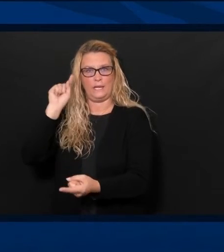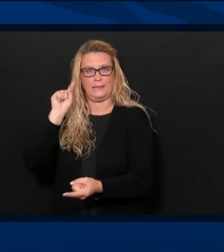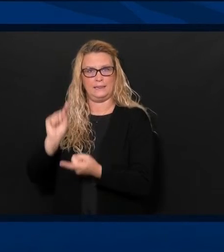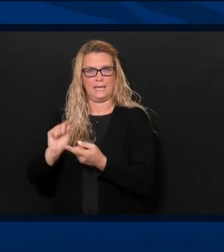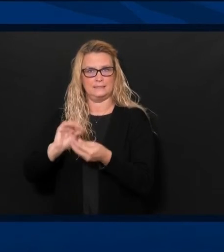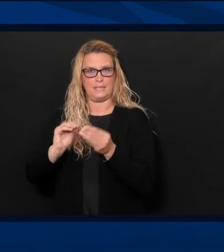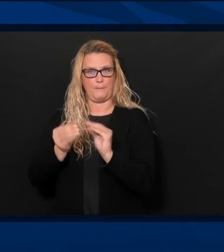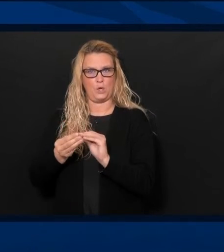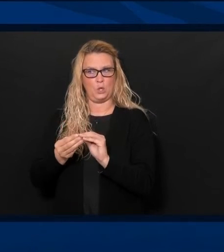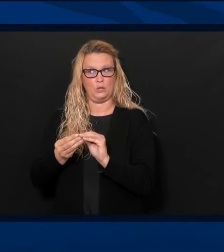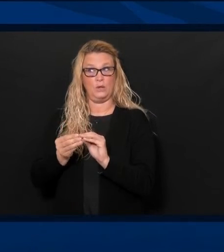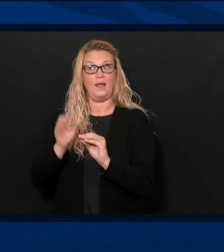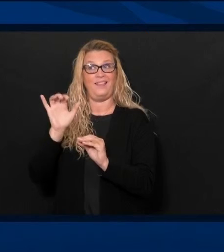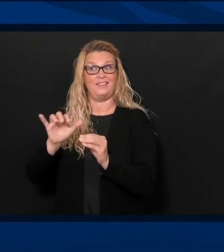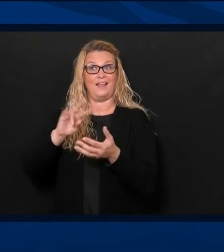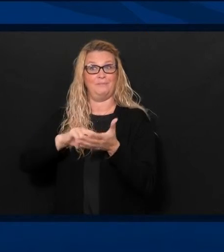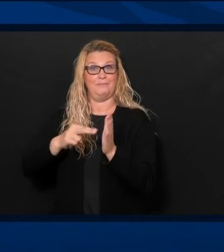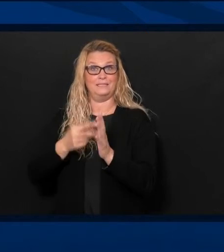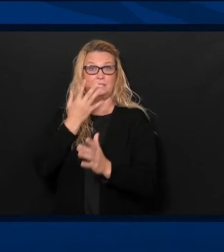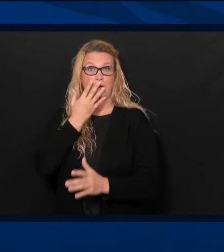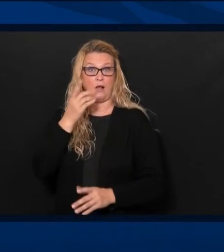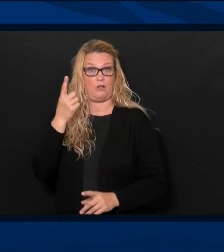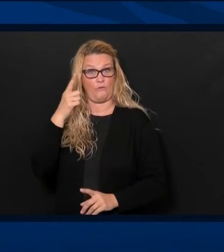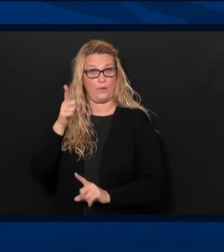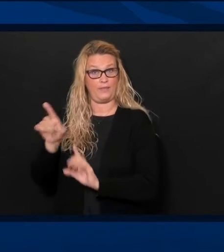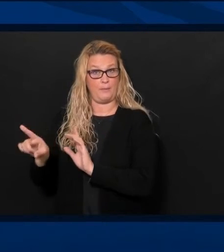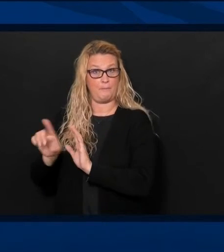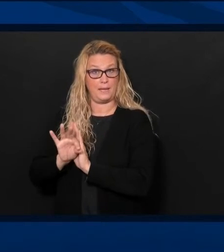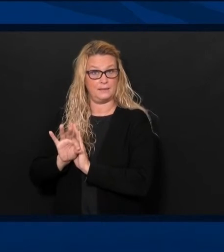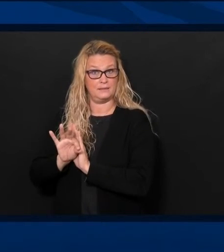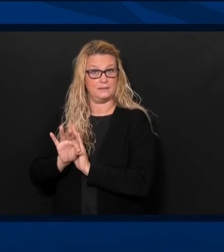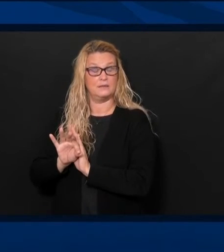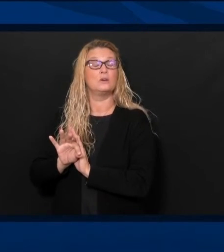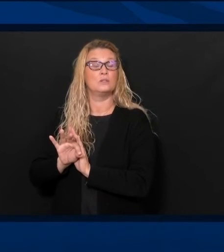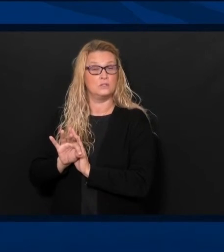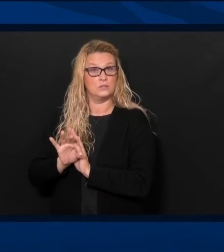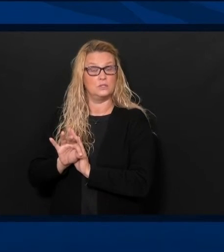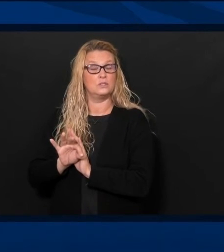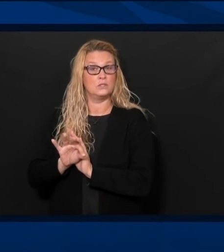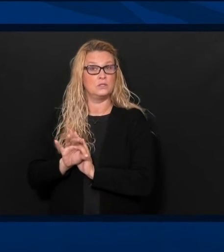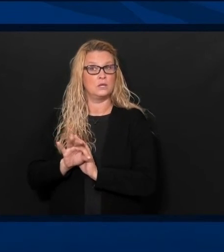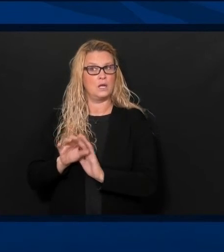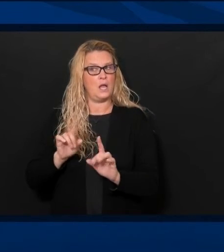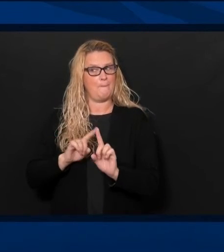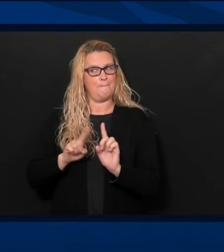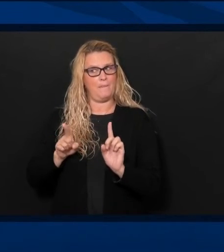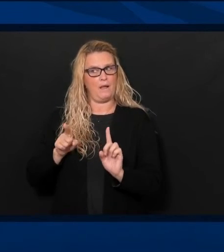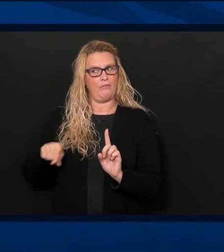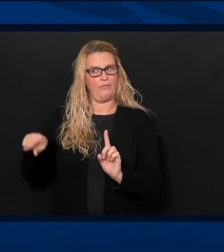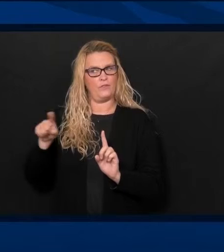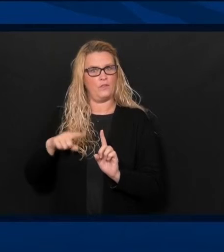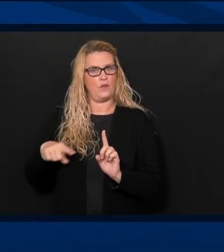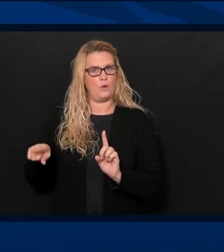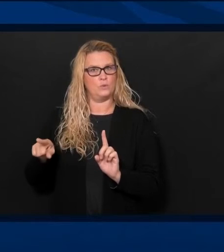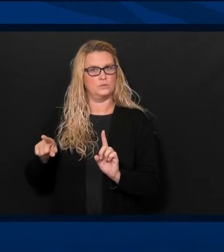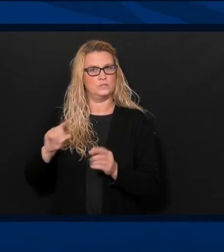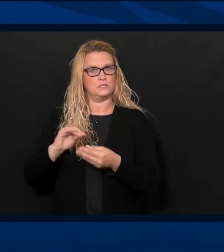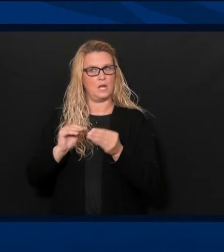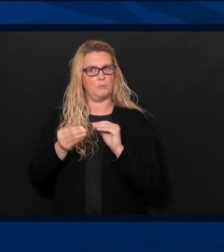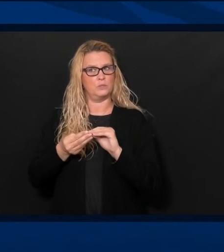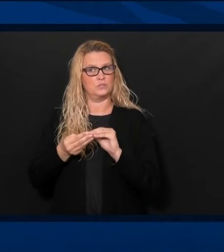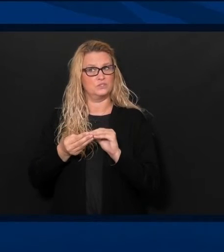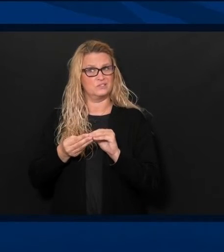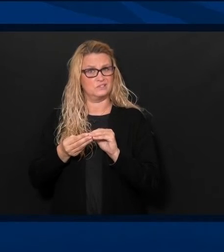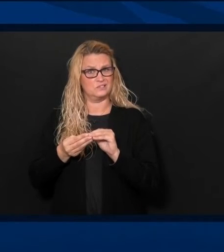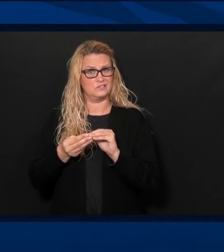go to look at, you know, very targeted approaches to these measures, are we going to go